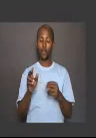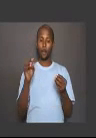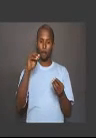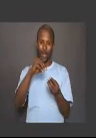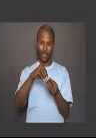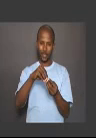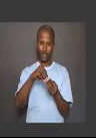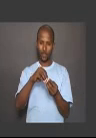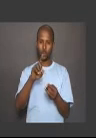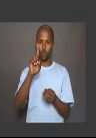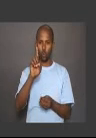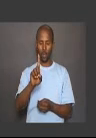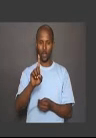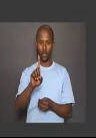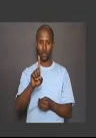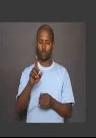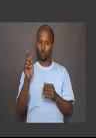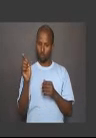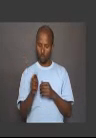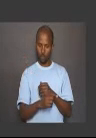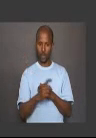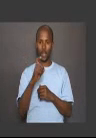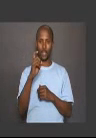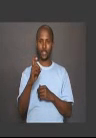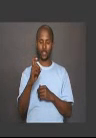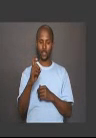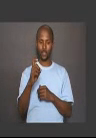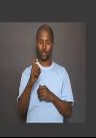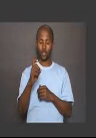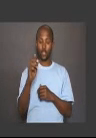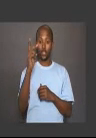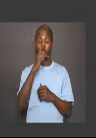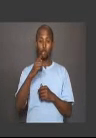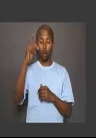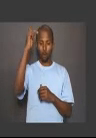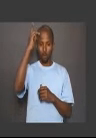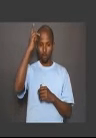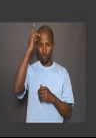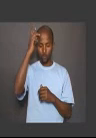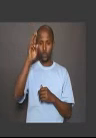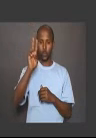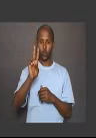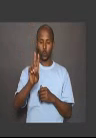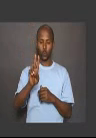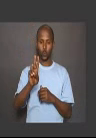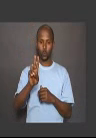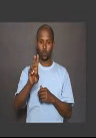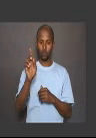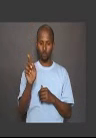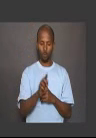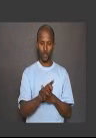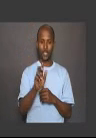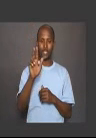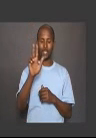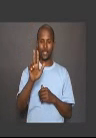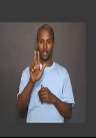plus 1 over x to the power of 2 over